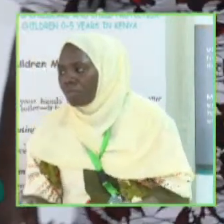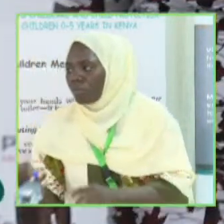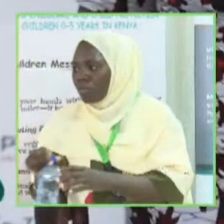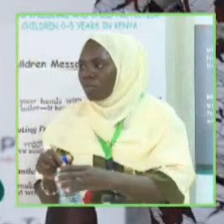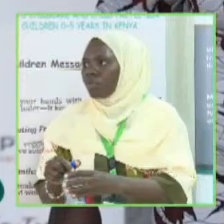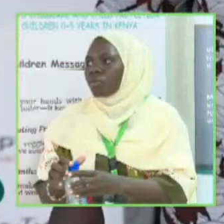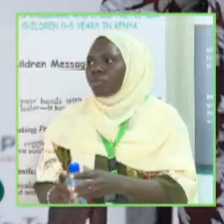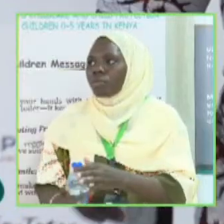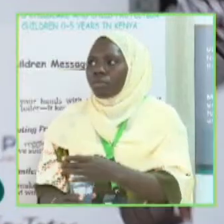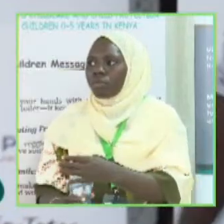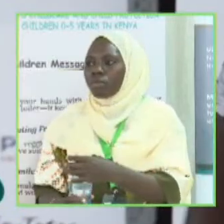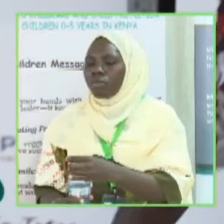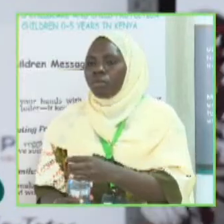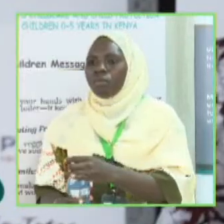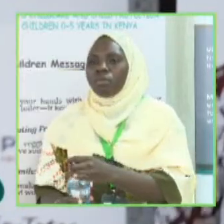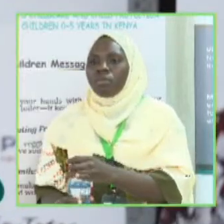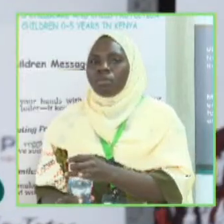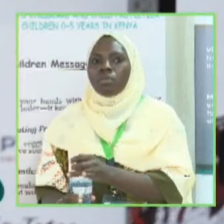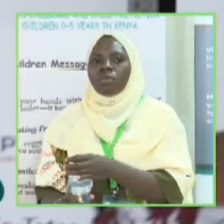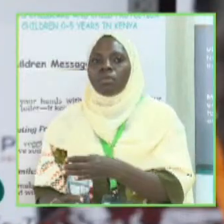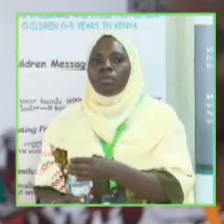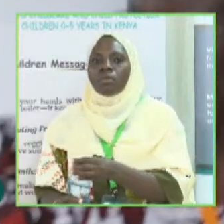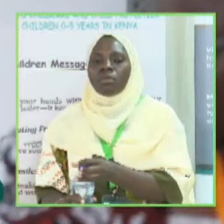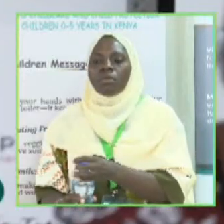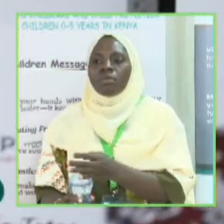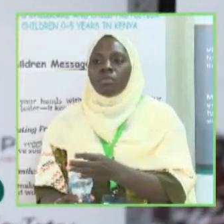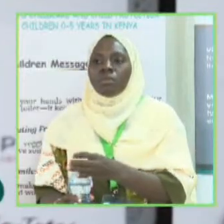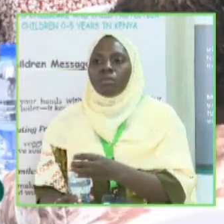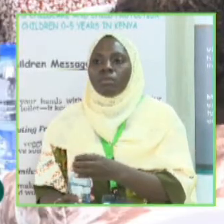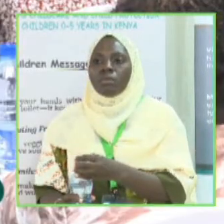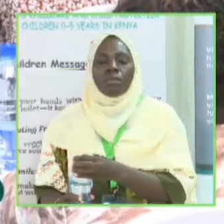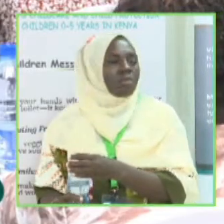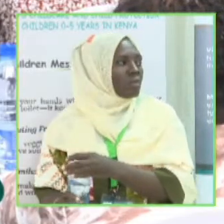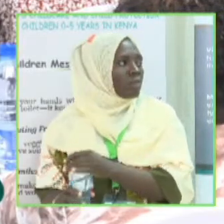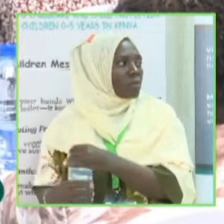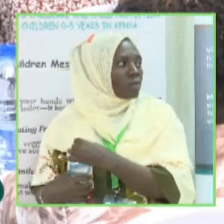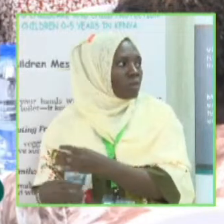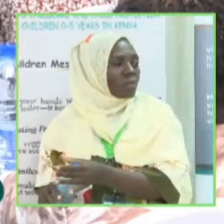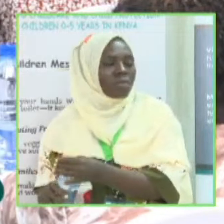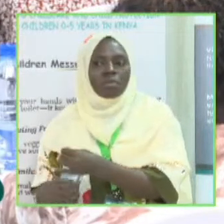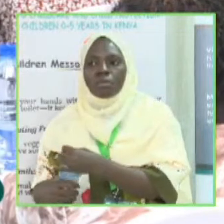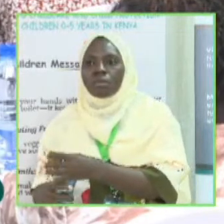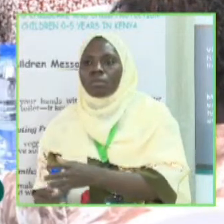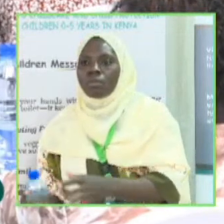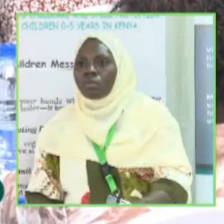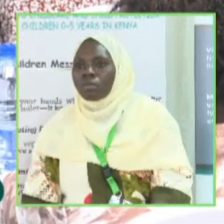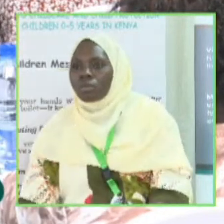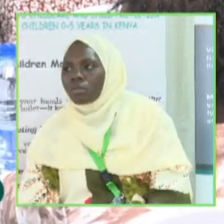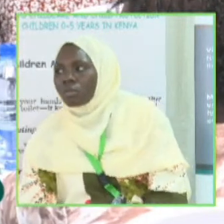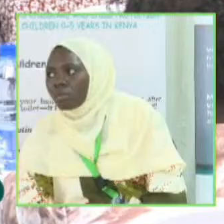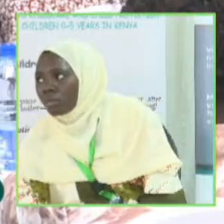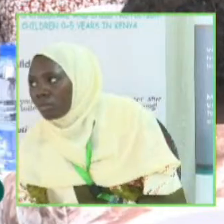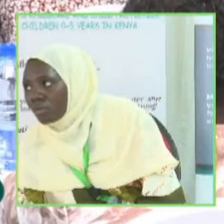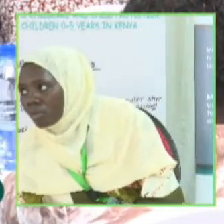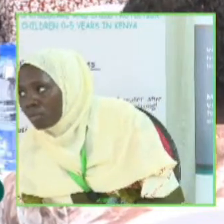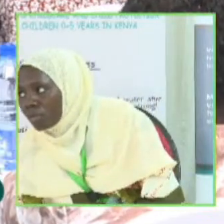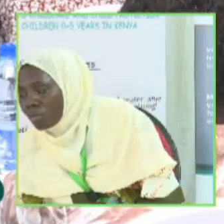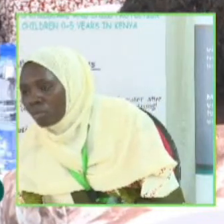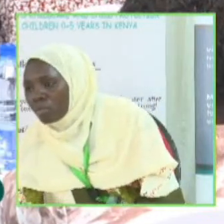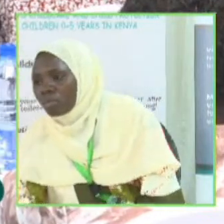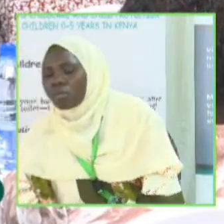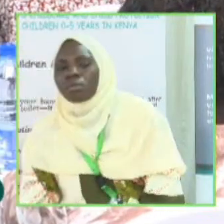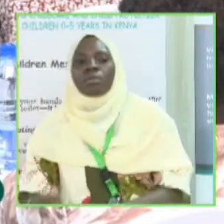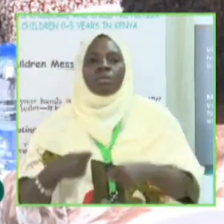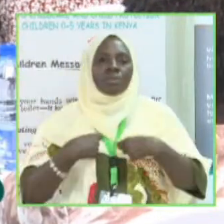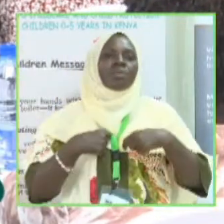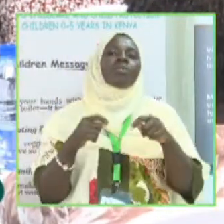Fred. Thank you very much, Fred. I think try and manage time. Kindly, you can take about 5 minutes, so that